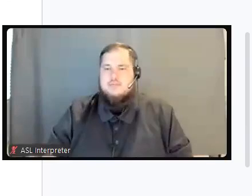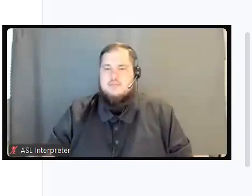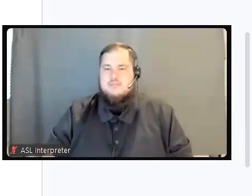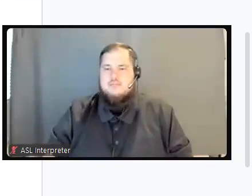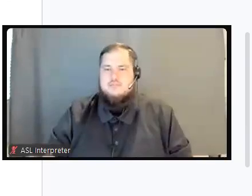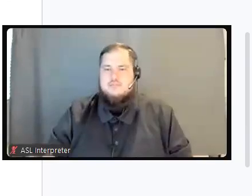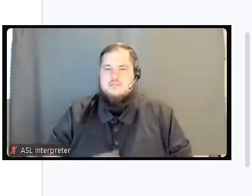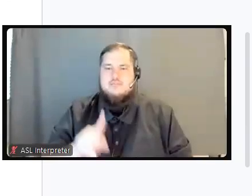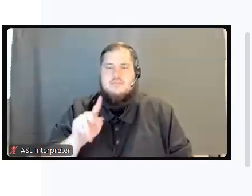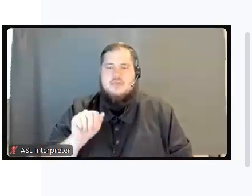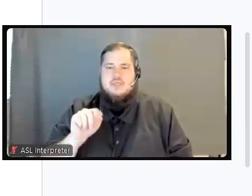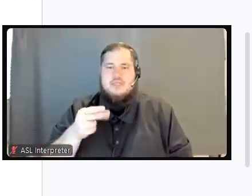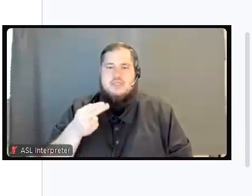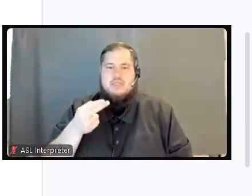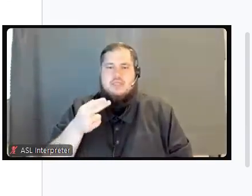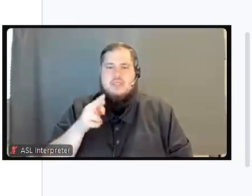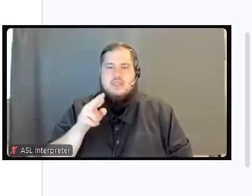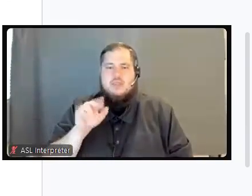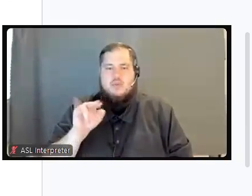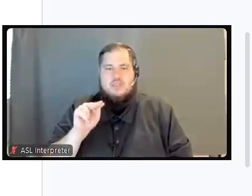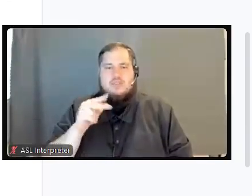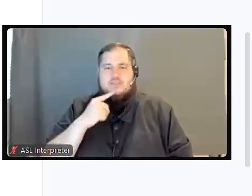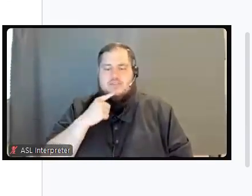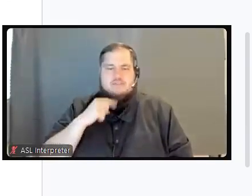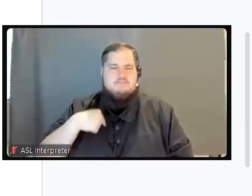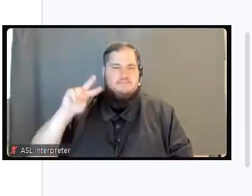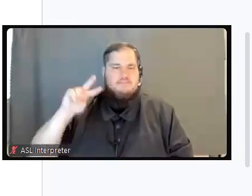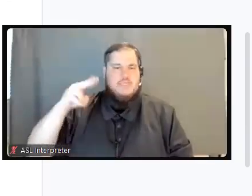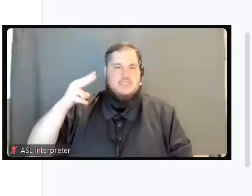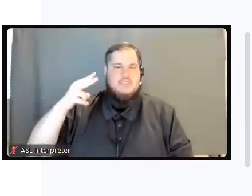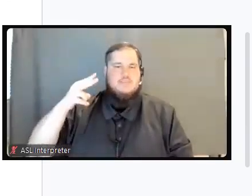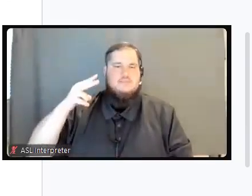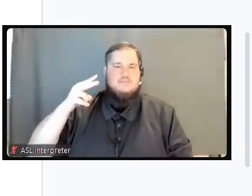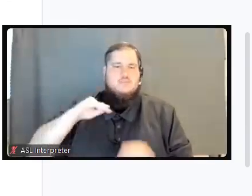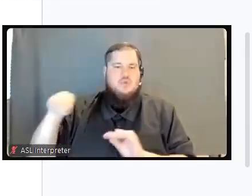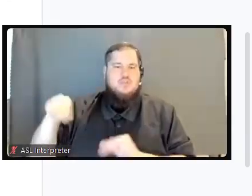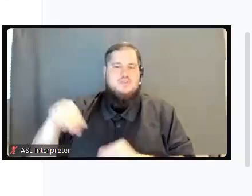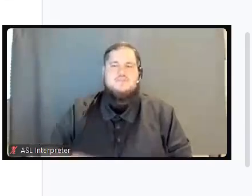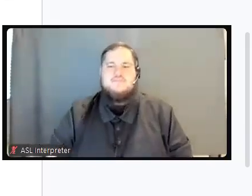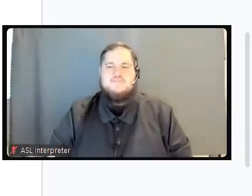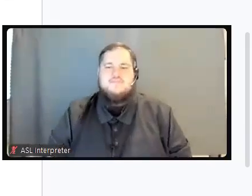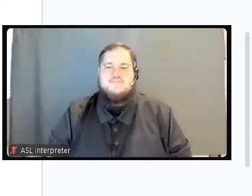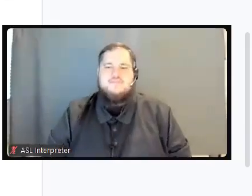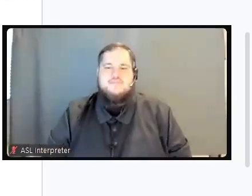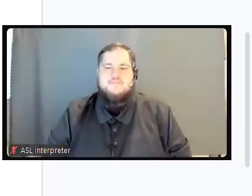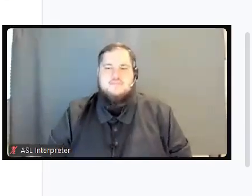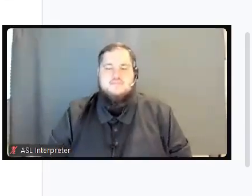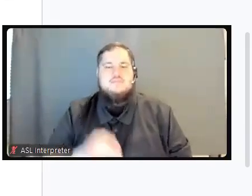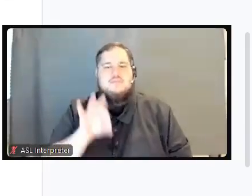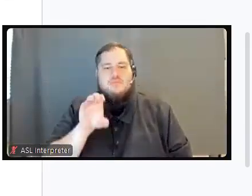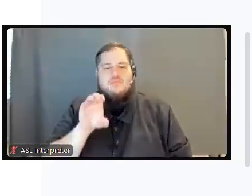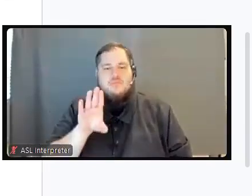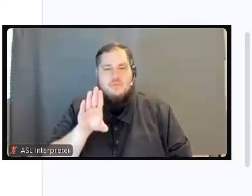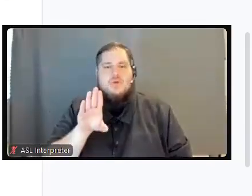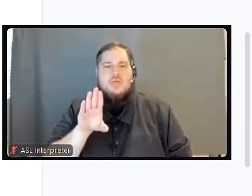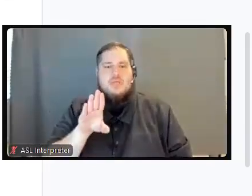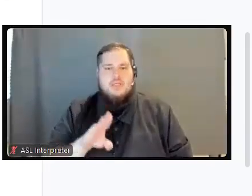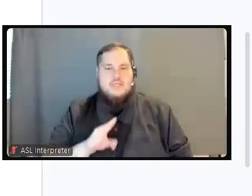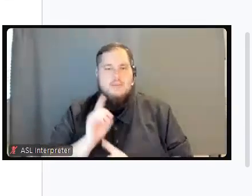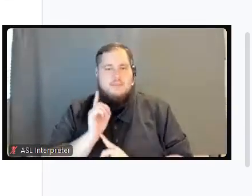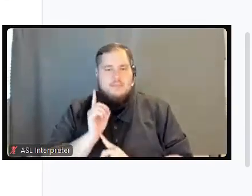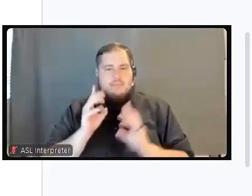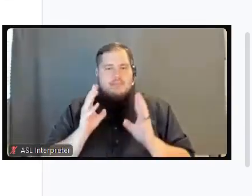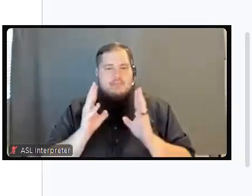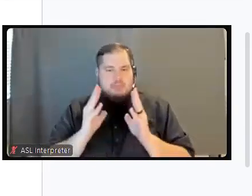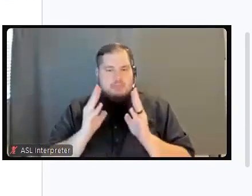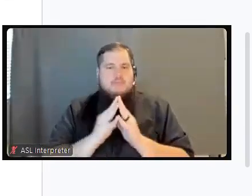motion. Thank you, Catherine. Thank you, Maria. So moved. The February meeting minutes are